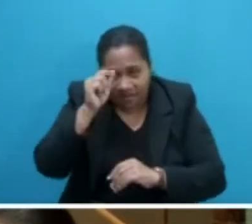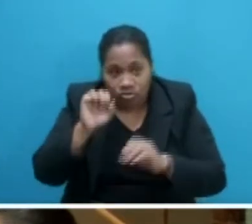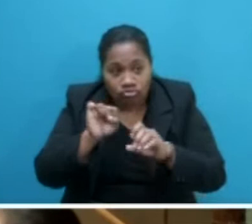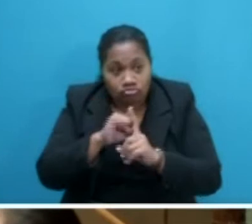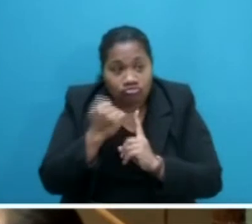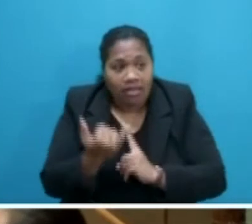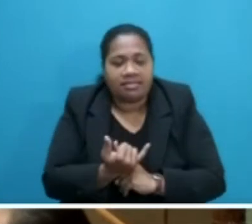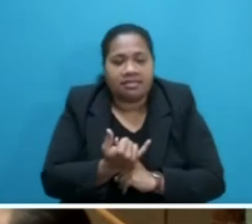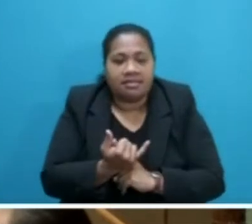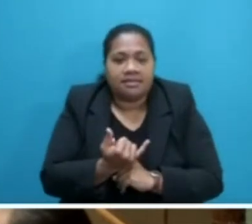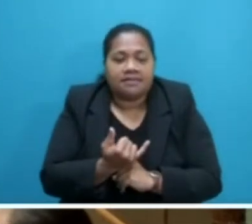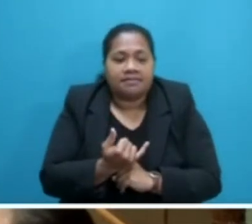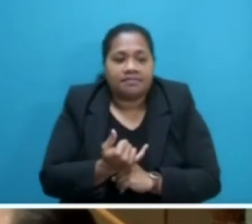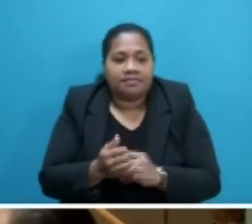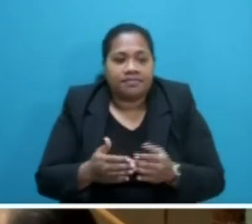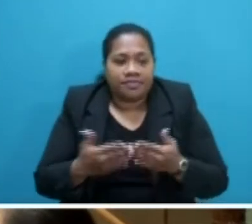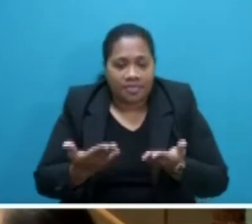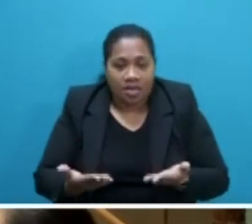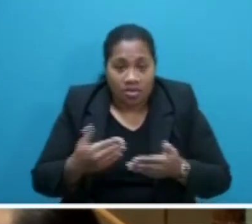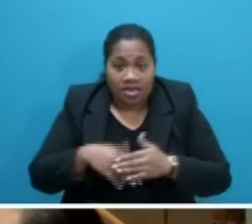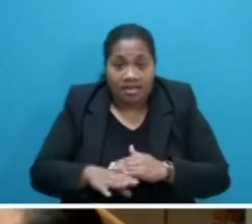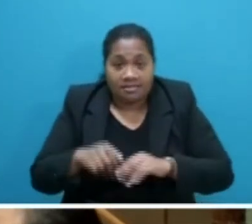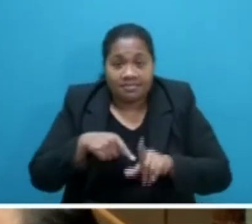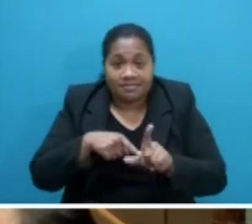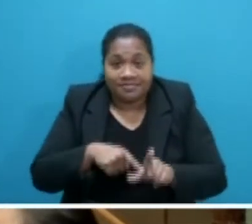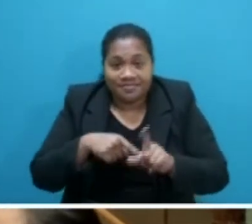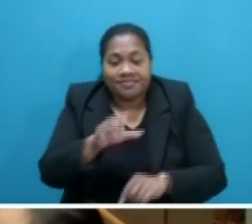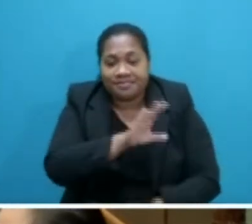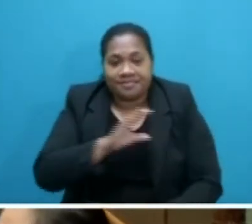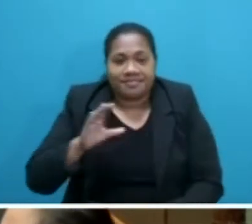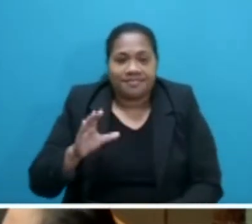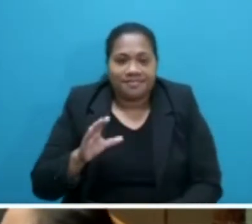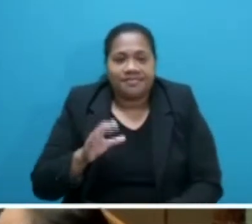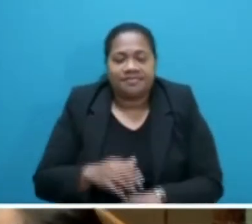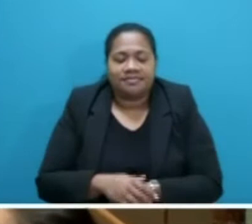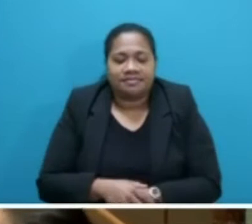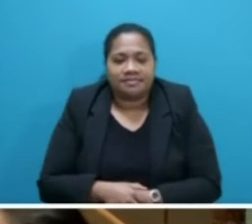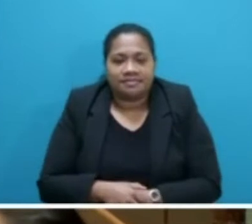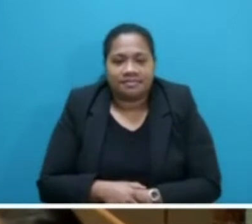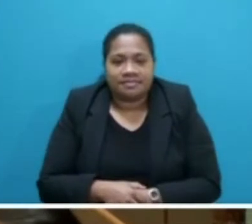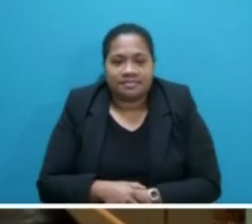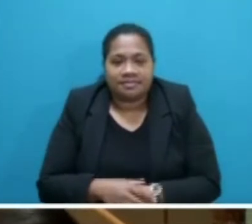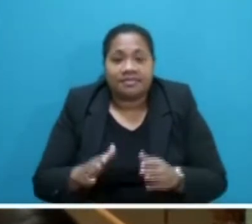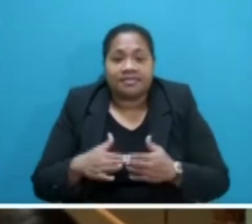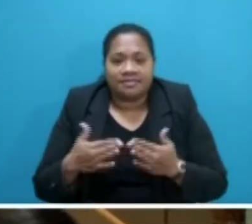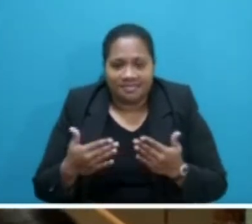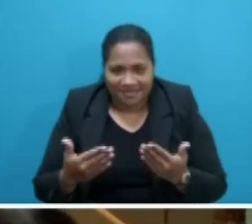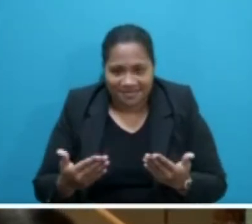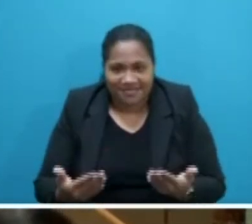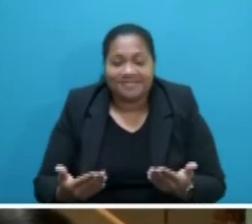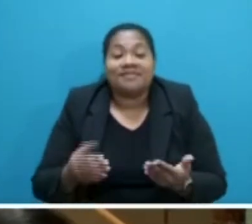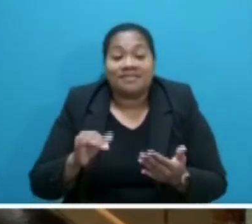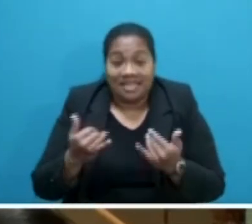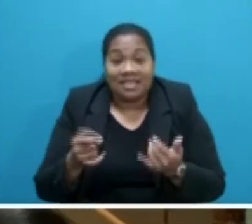the minds of our youngest citizens and nurtured over the course of generations. That